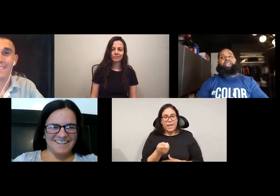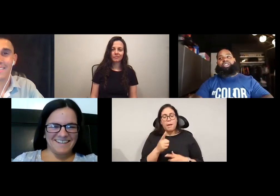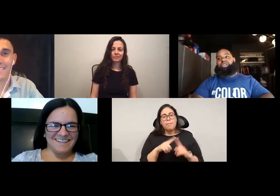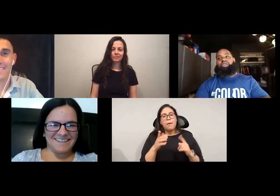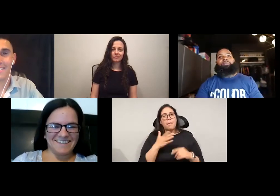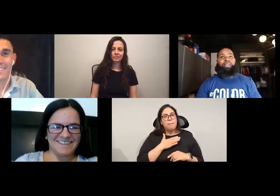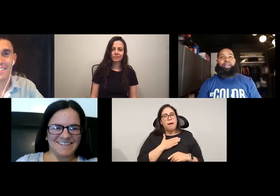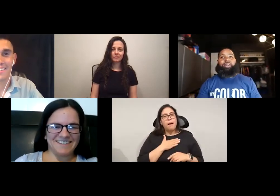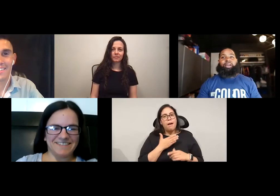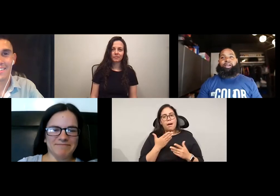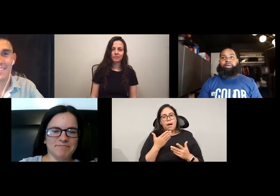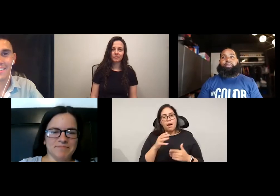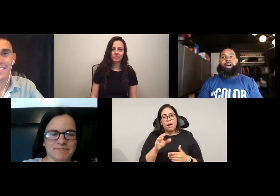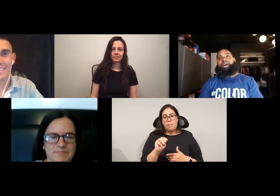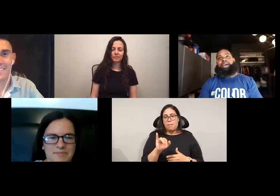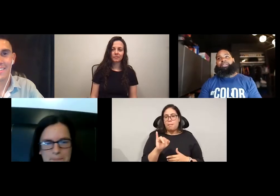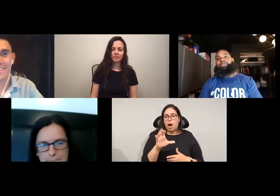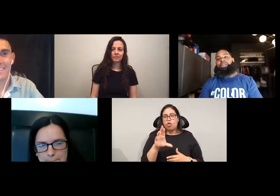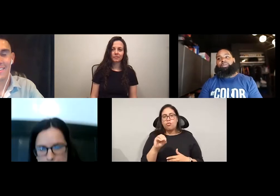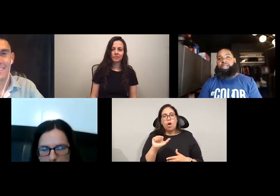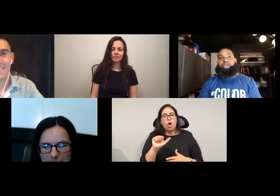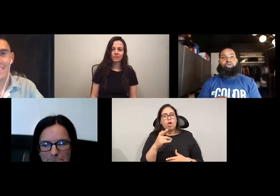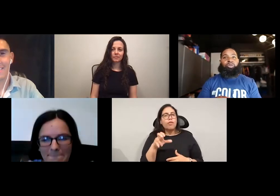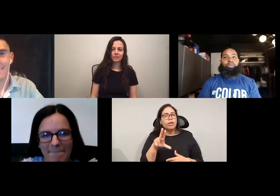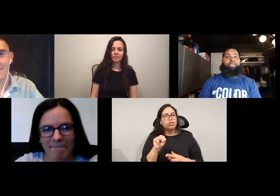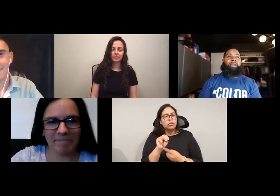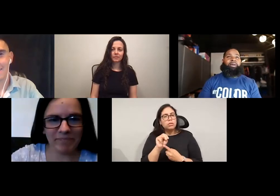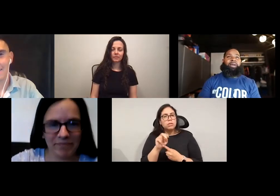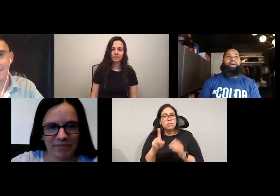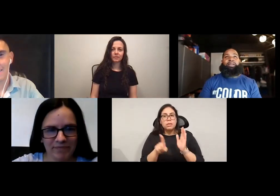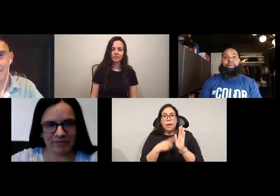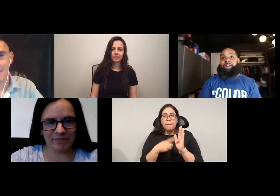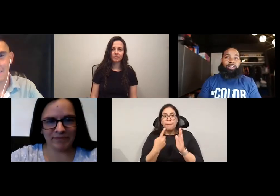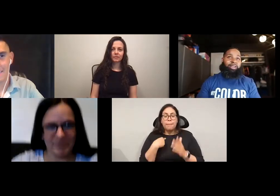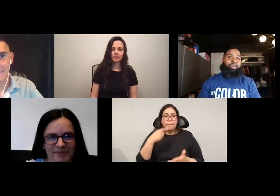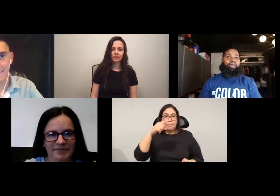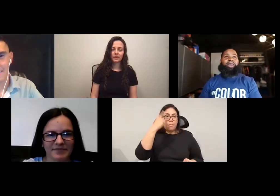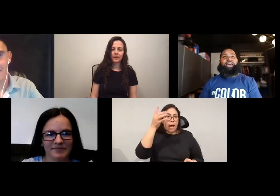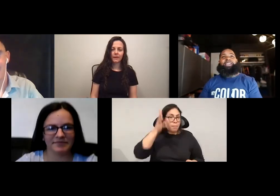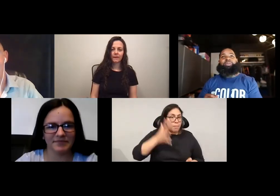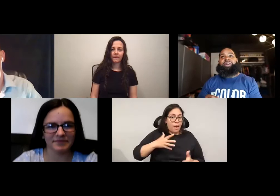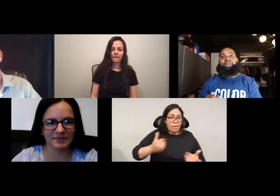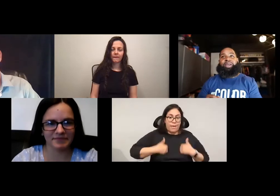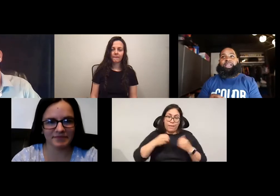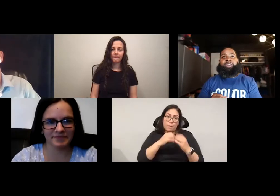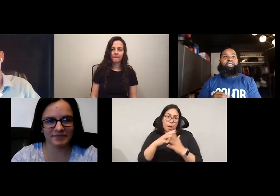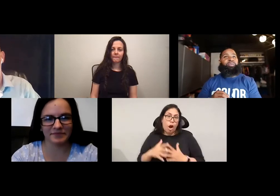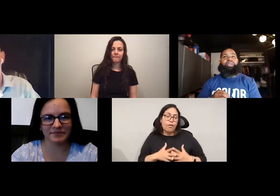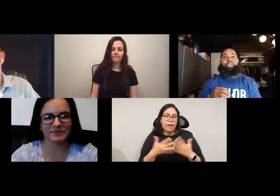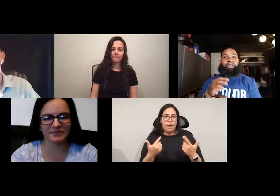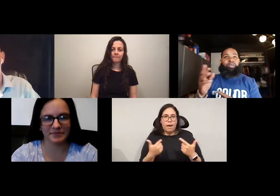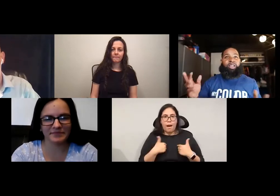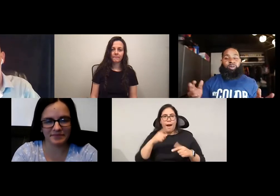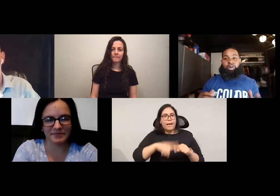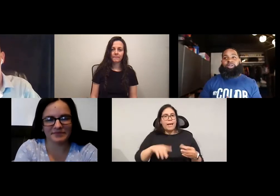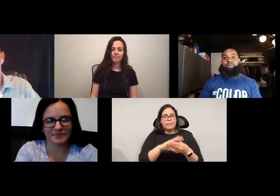microaggressions and things are going to be there. I've had to feel them and endure them as a Black man in America. I can't speak on any other